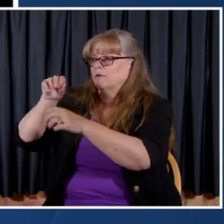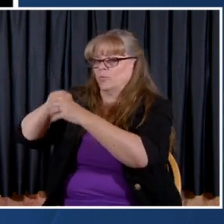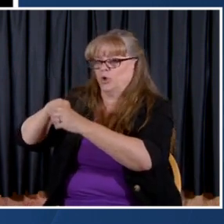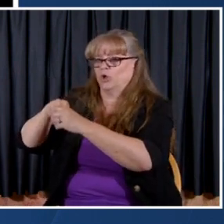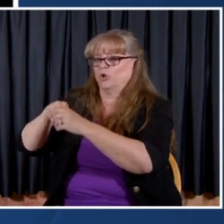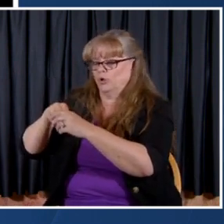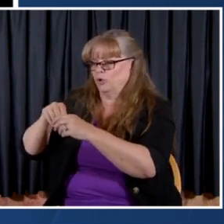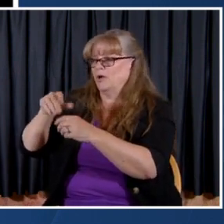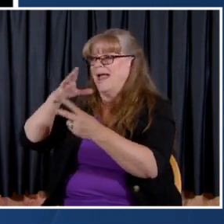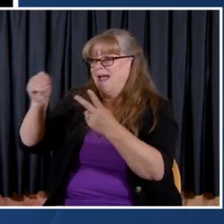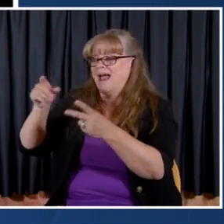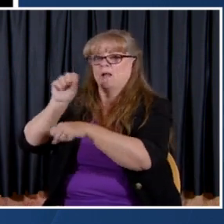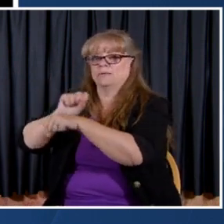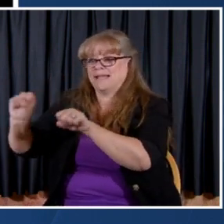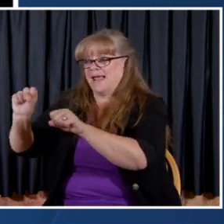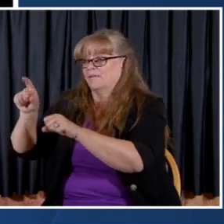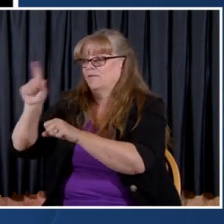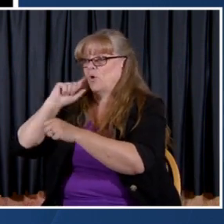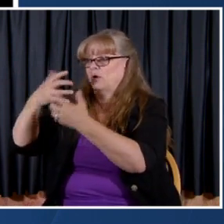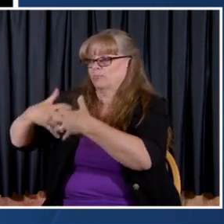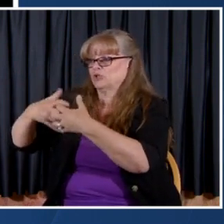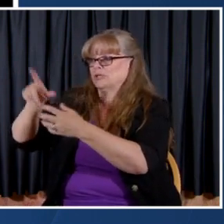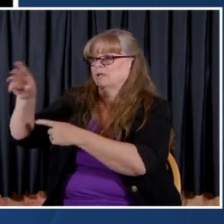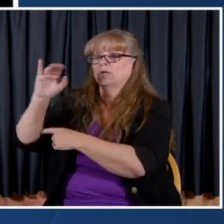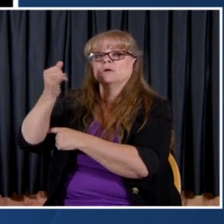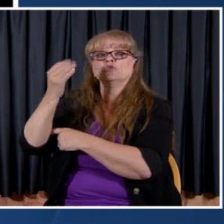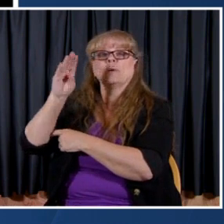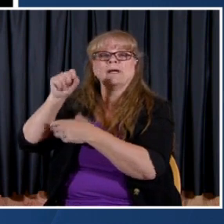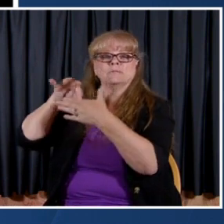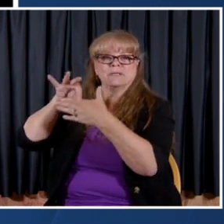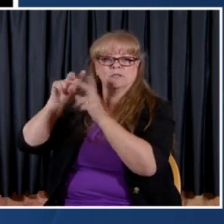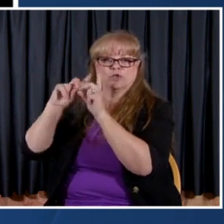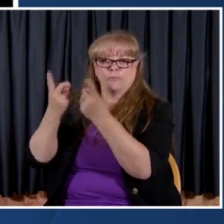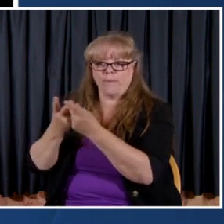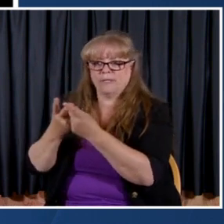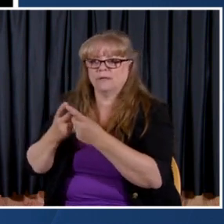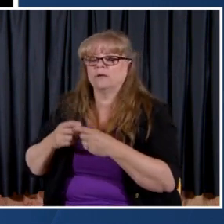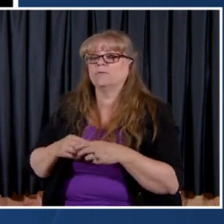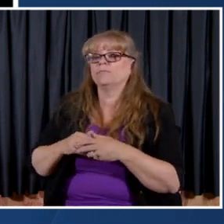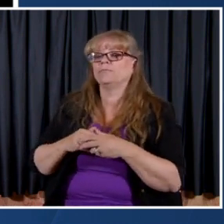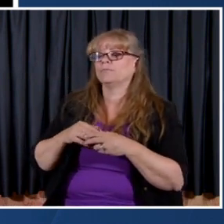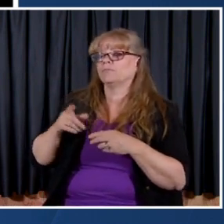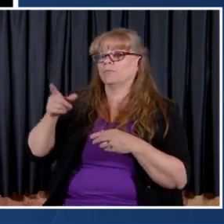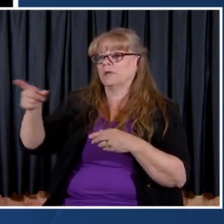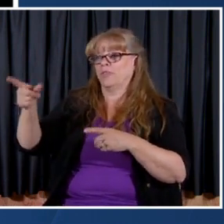14 days. If they need to be closed again, we are confident that we have the tools to be able to do that.